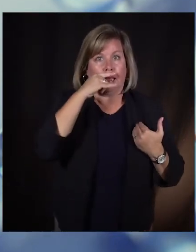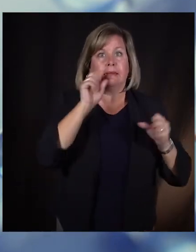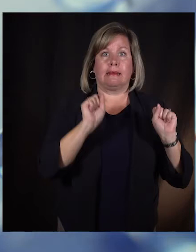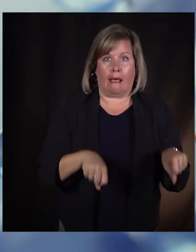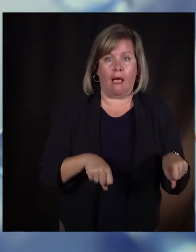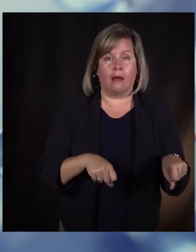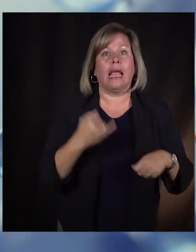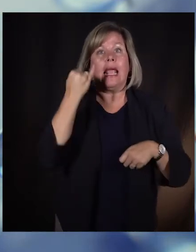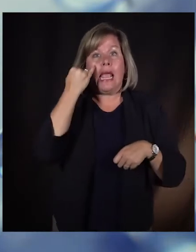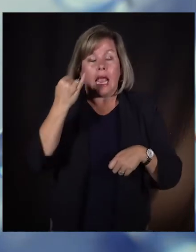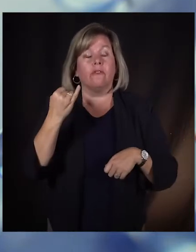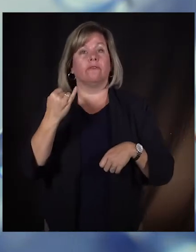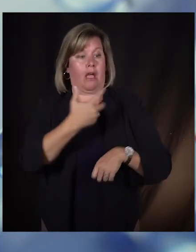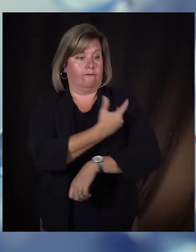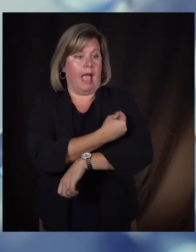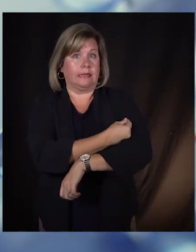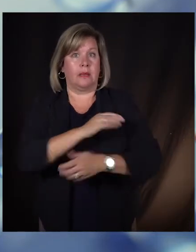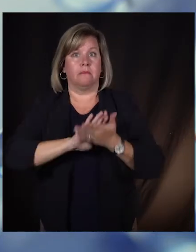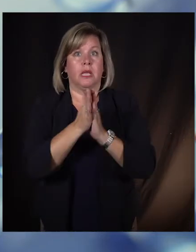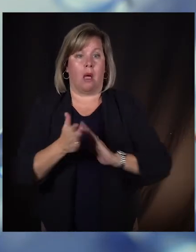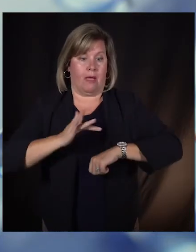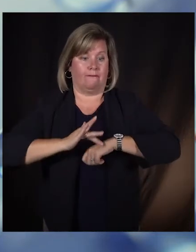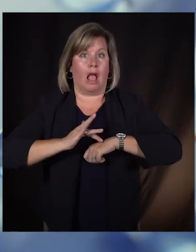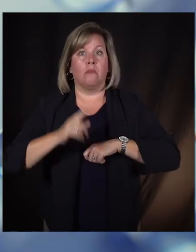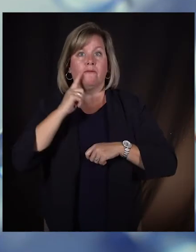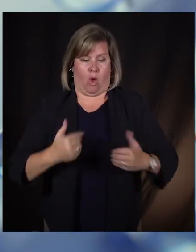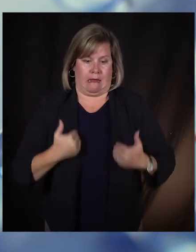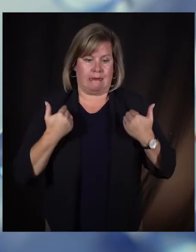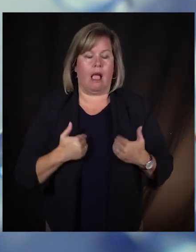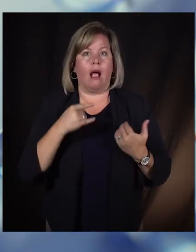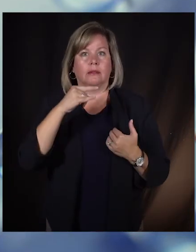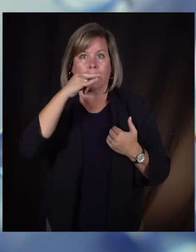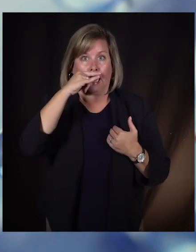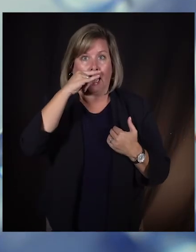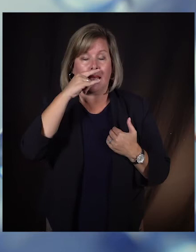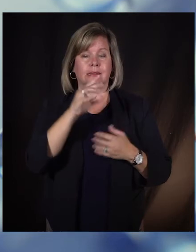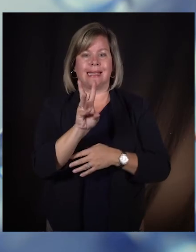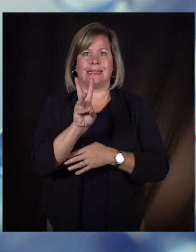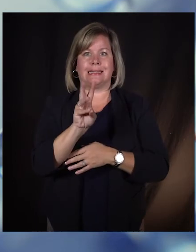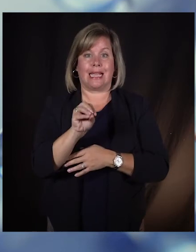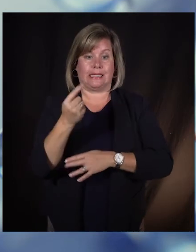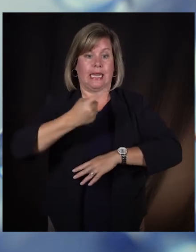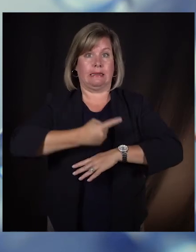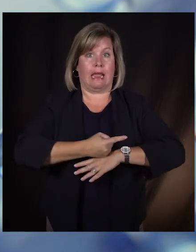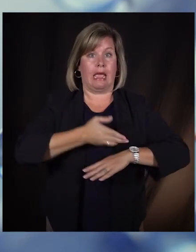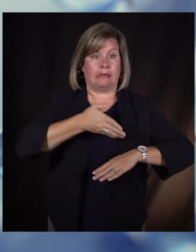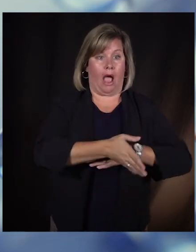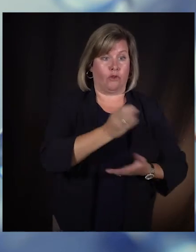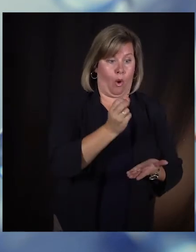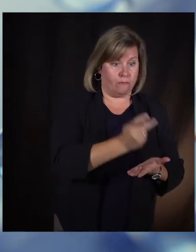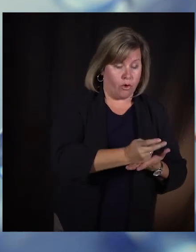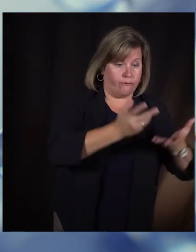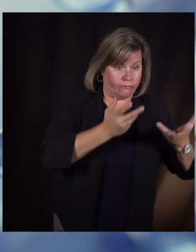vaccine is available to those younger kids, 60 days after that's approved and it's available to those